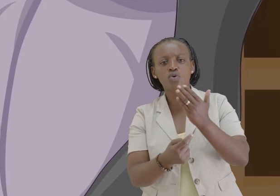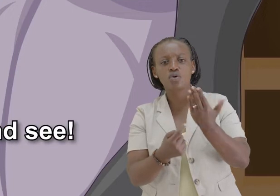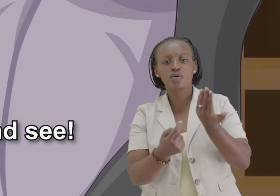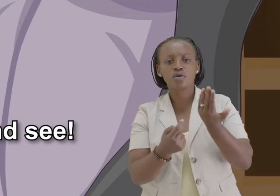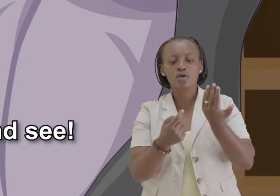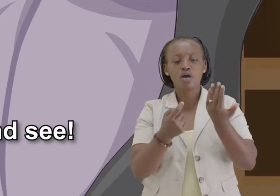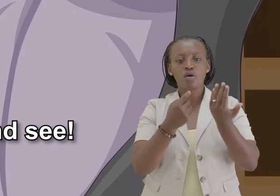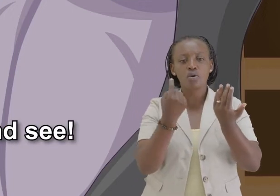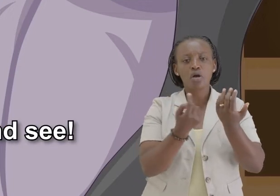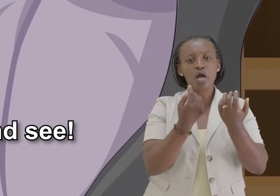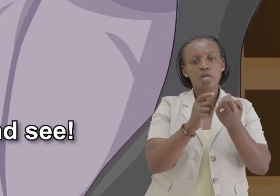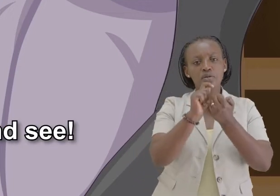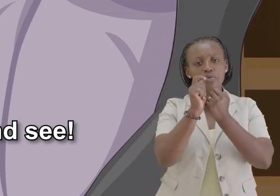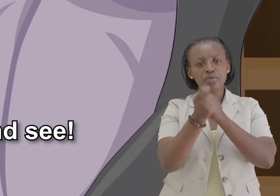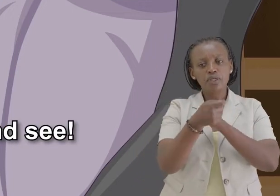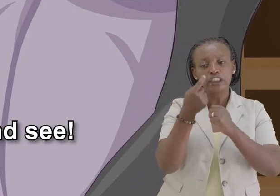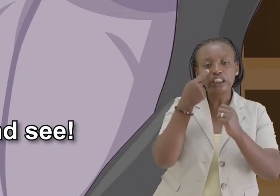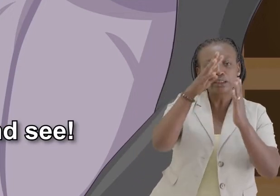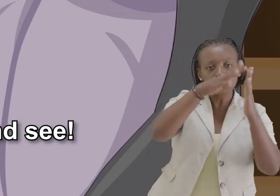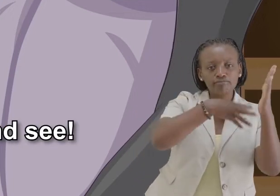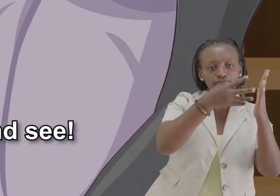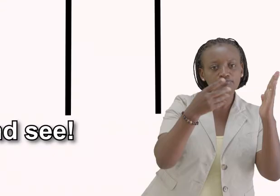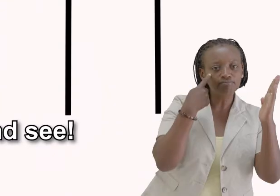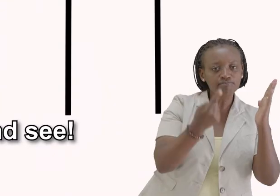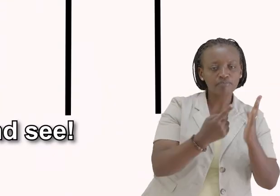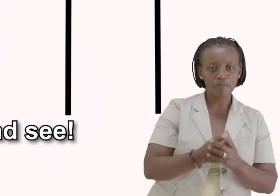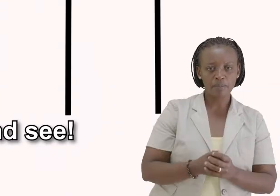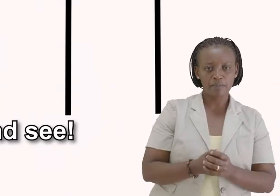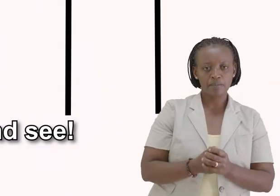meter? Let's do it in the metric table and see.